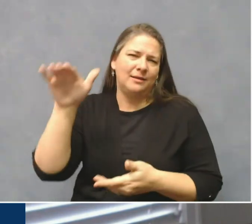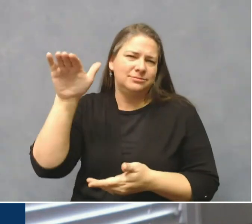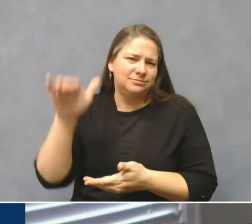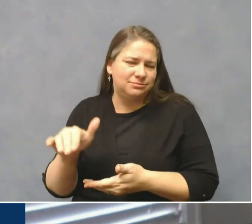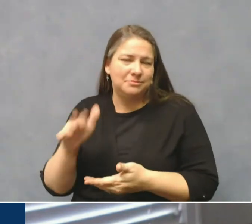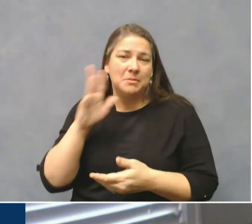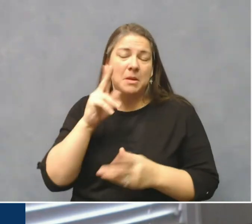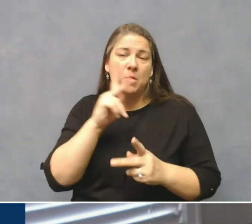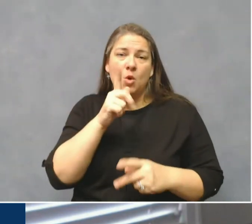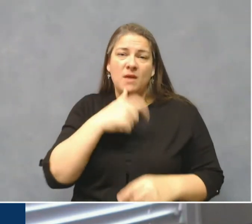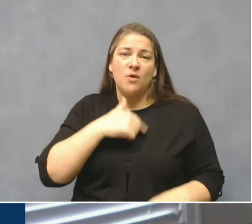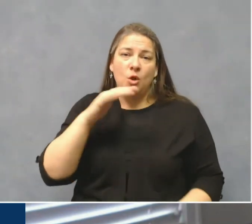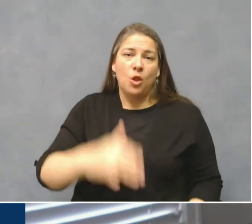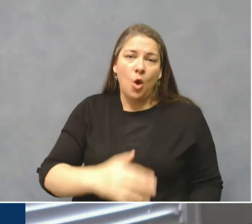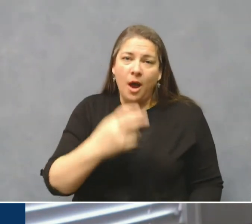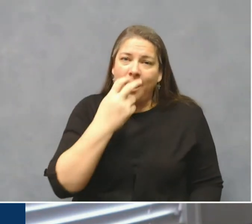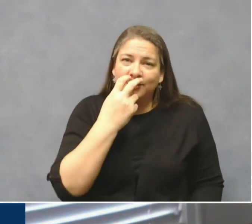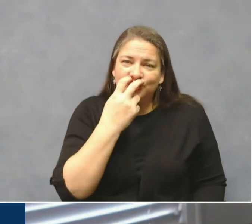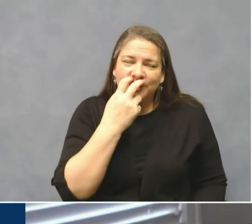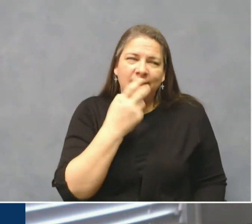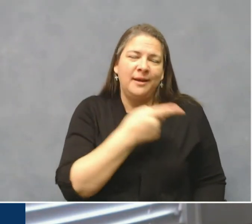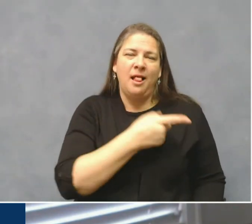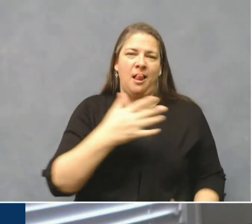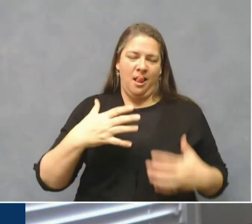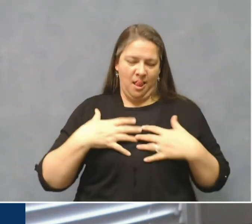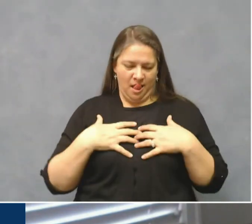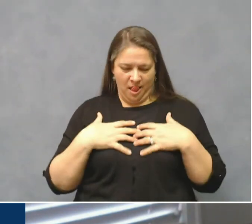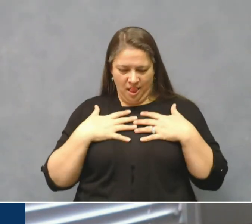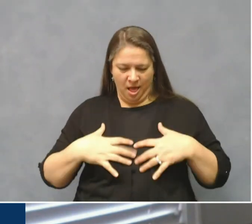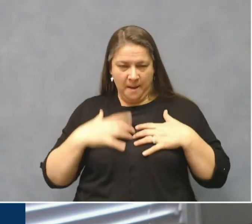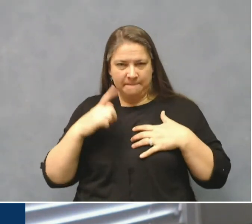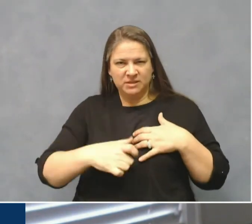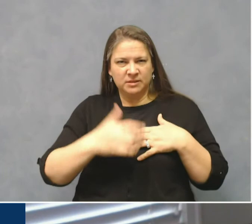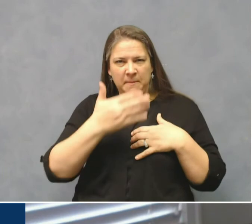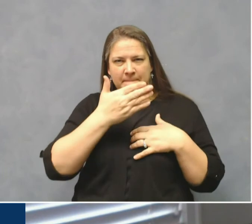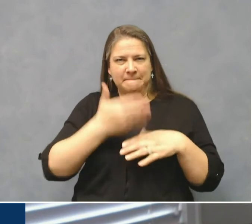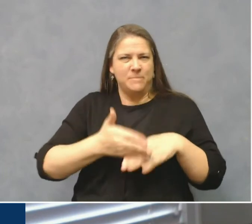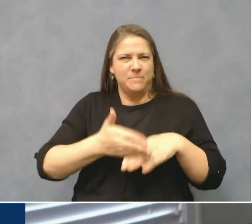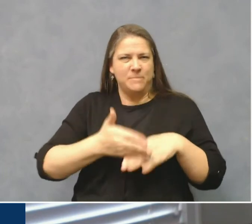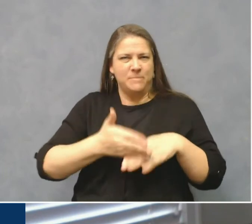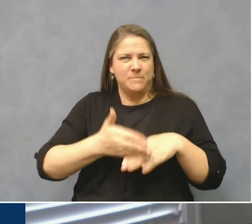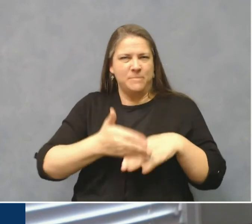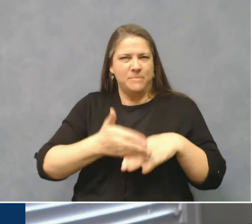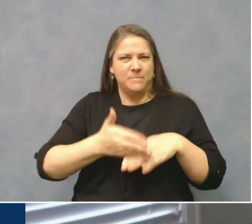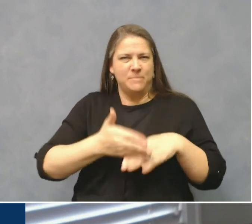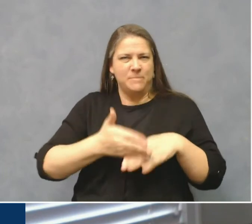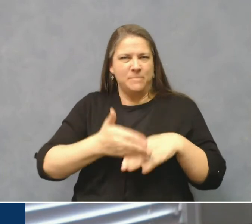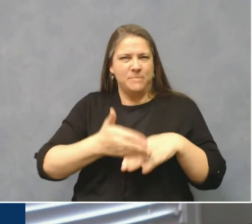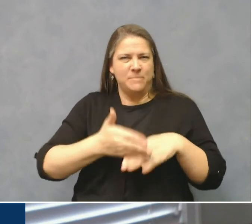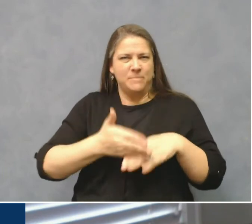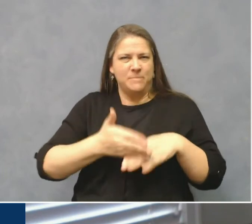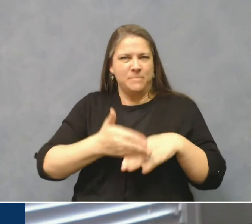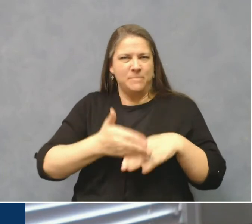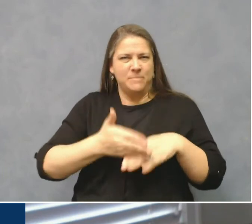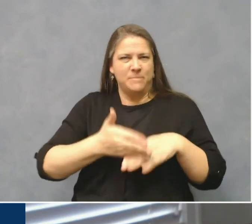how to help their lungs function better while they get through this. So I think what you're finding is there are fewer